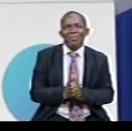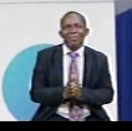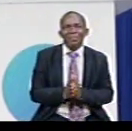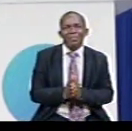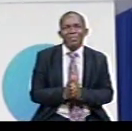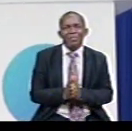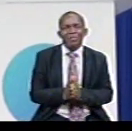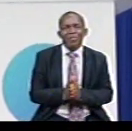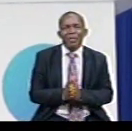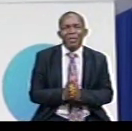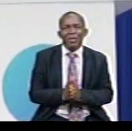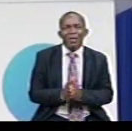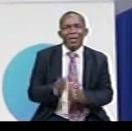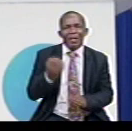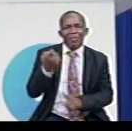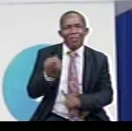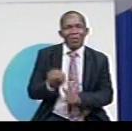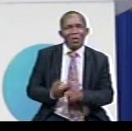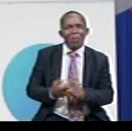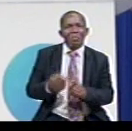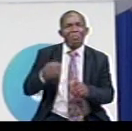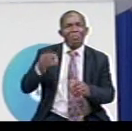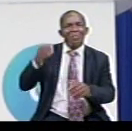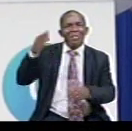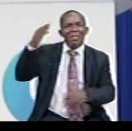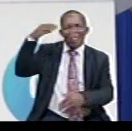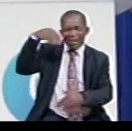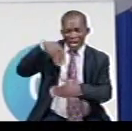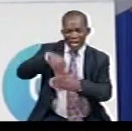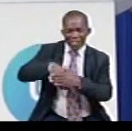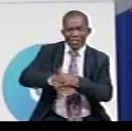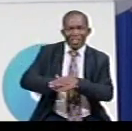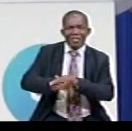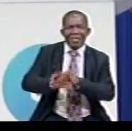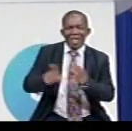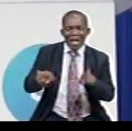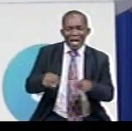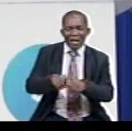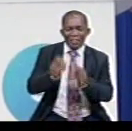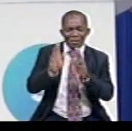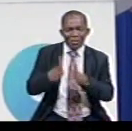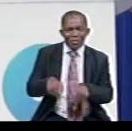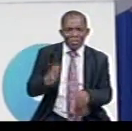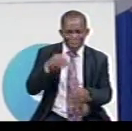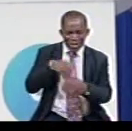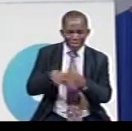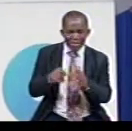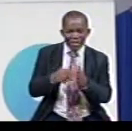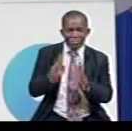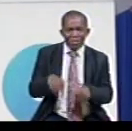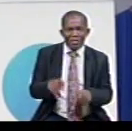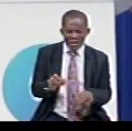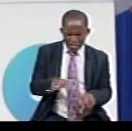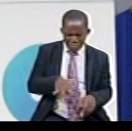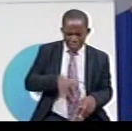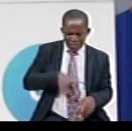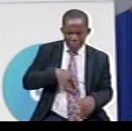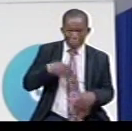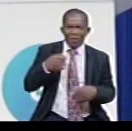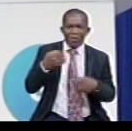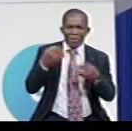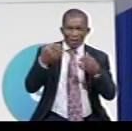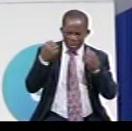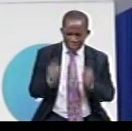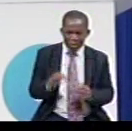Right from the entrance, as people step here, the power of God, they will feel the power of God, they will feel the presence of God in this